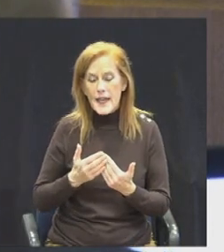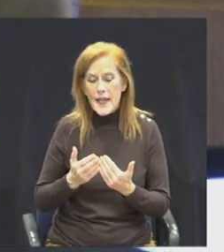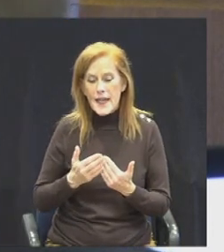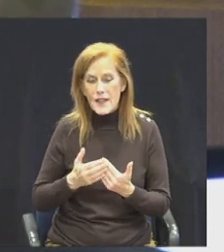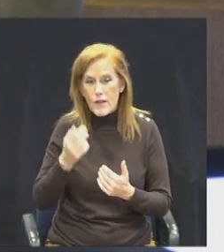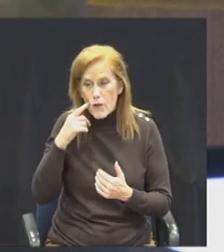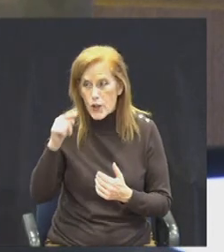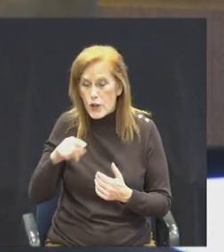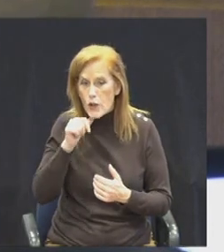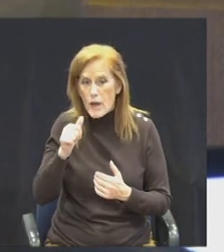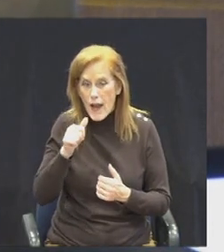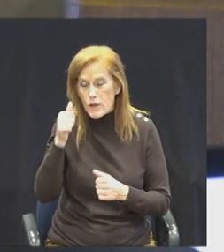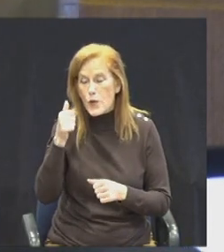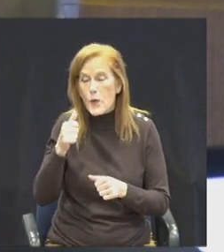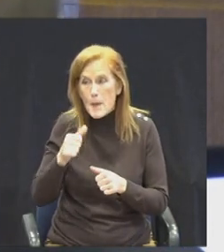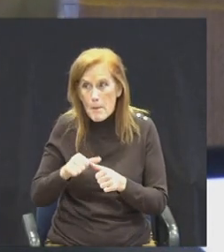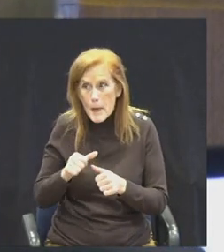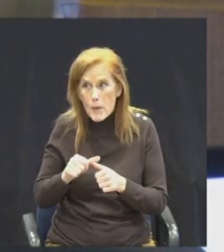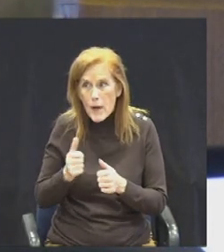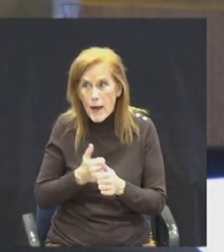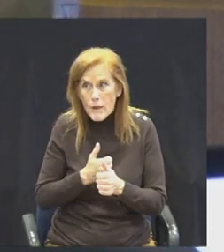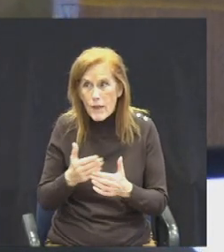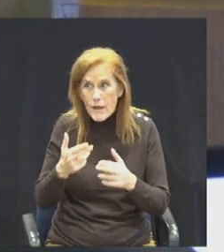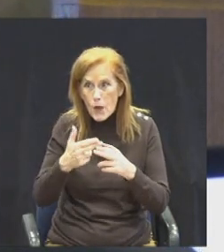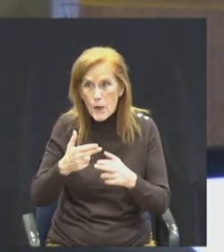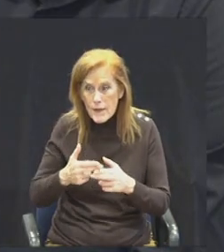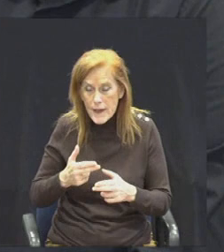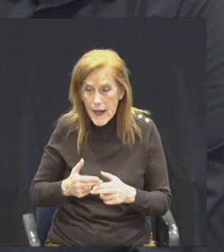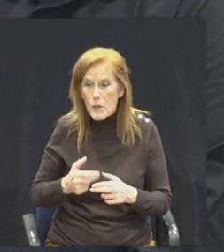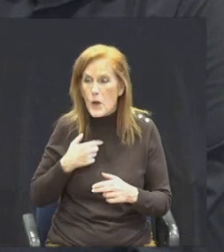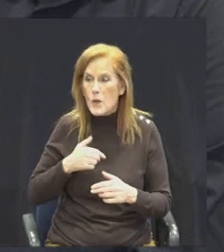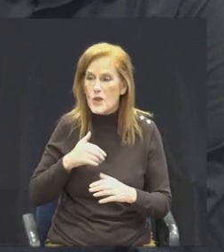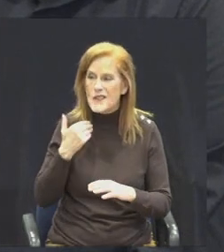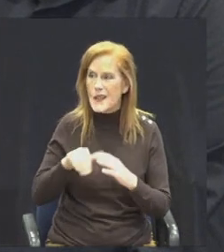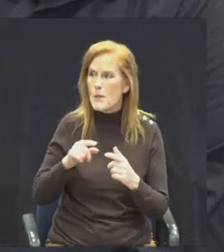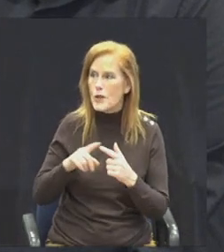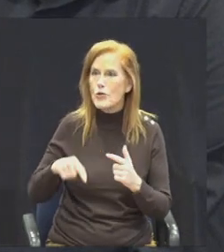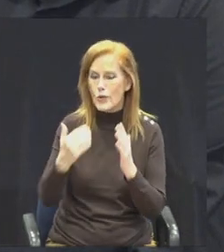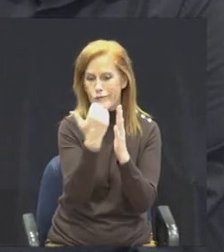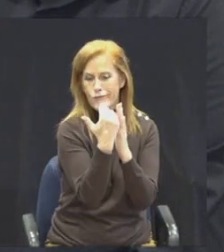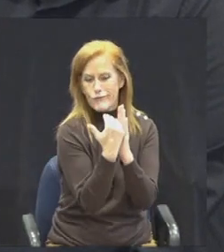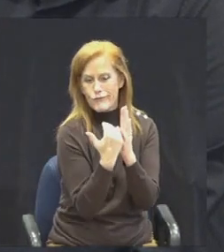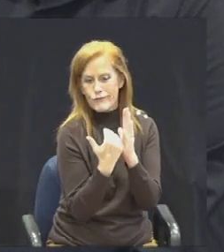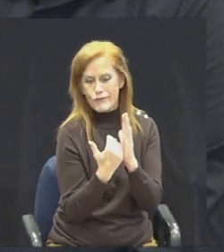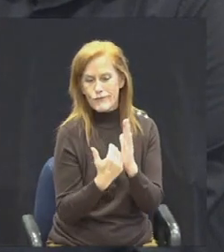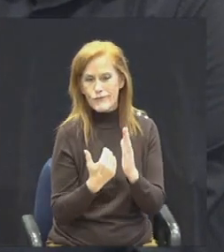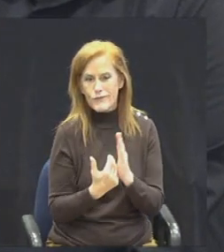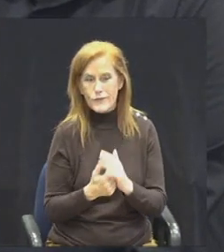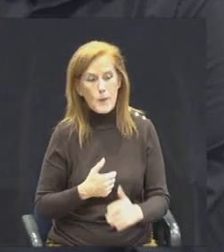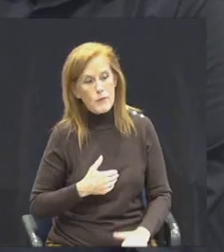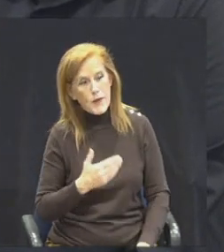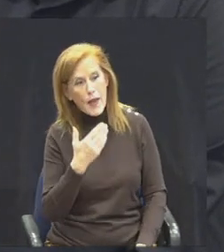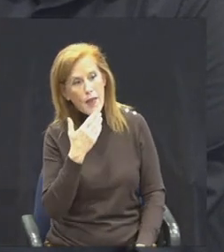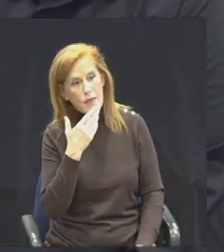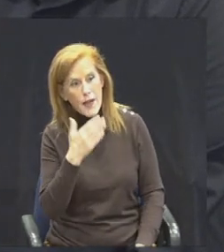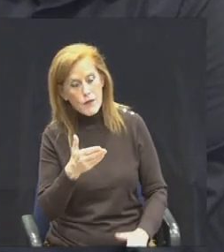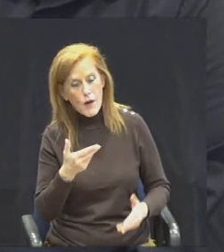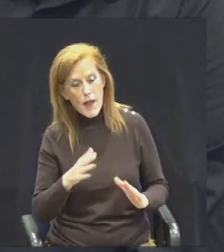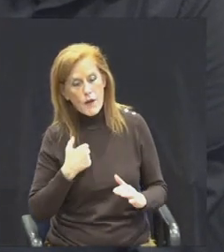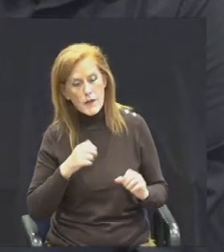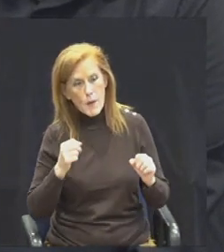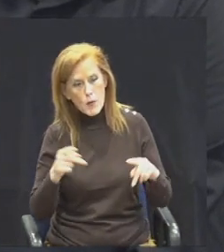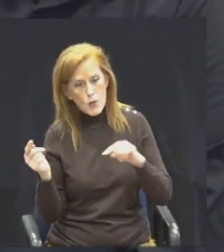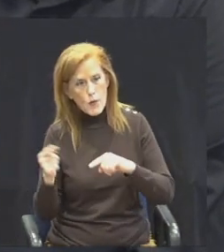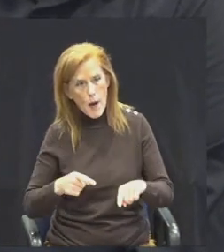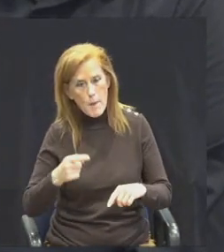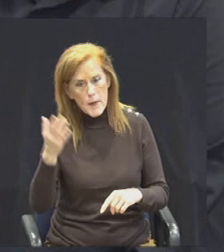about today. We can just email them to you. Yeah, I'd really appreciate that. But, yeah. Well, thank you so much for giving us the opportunity to come